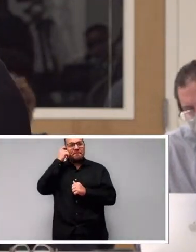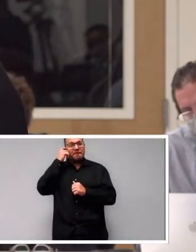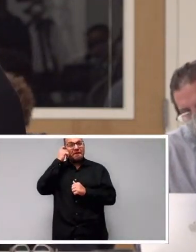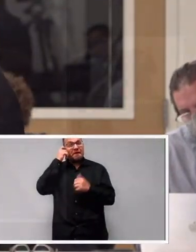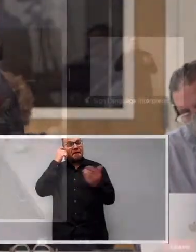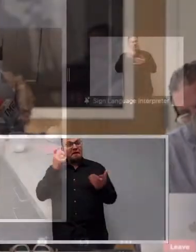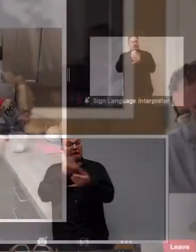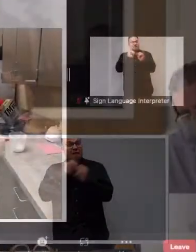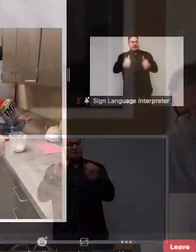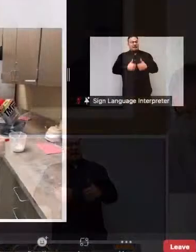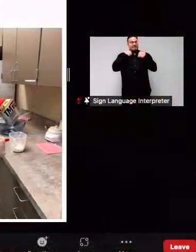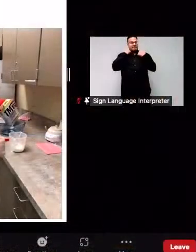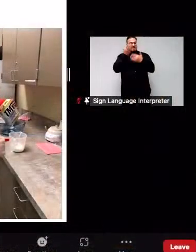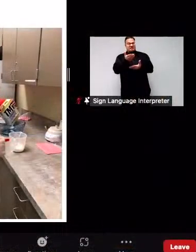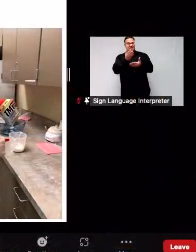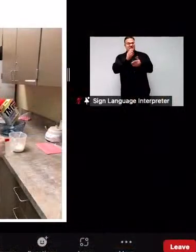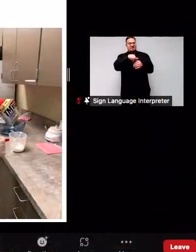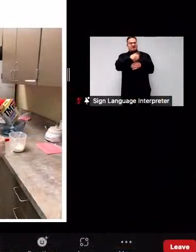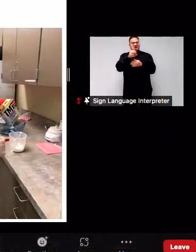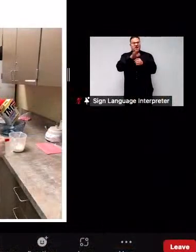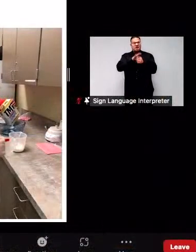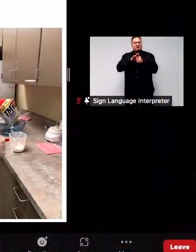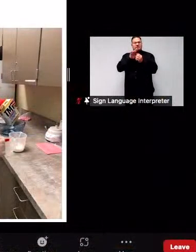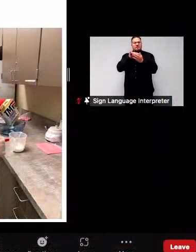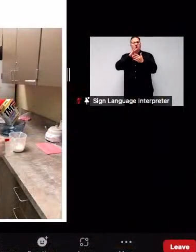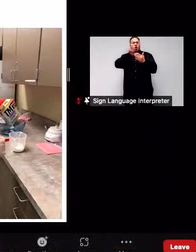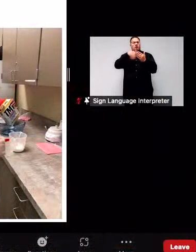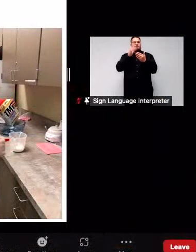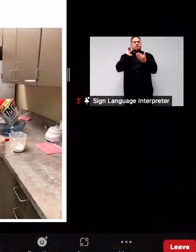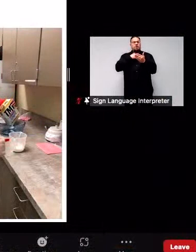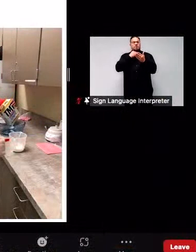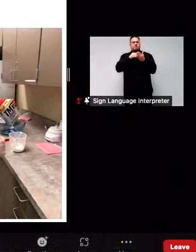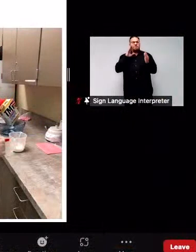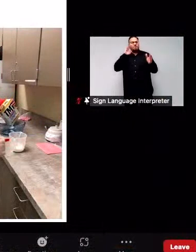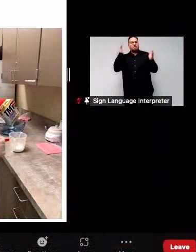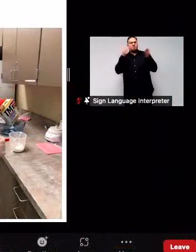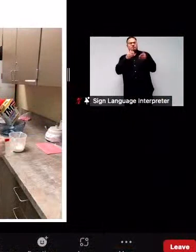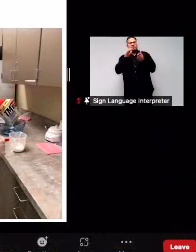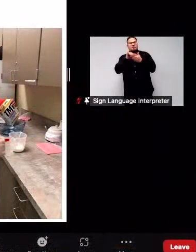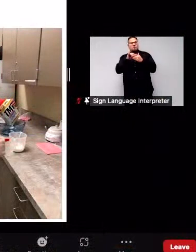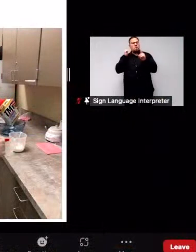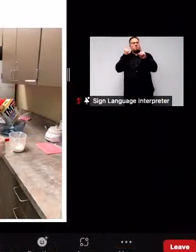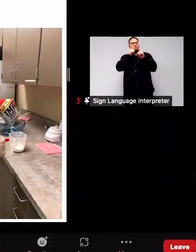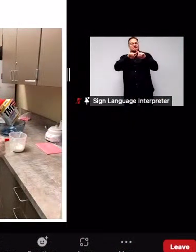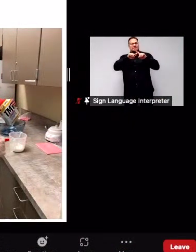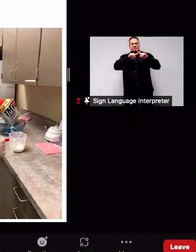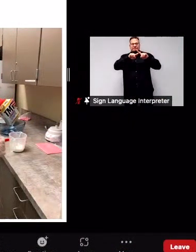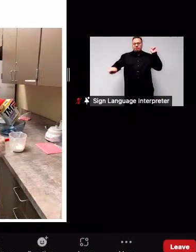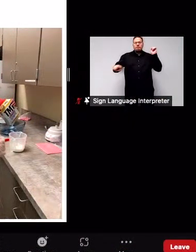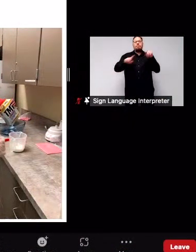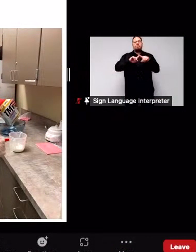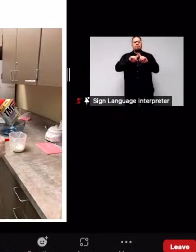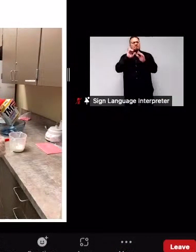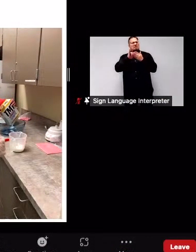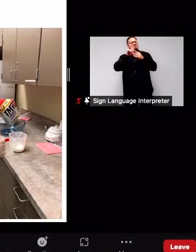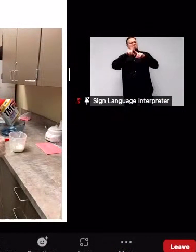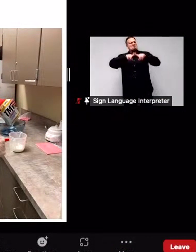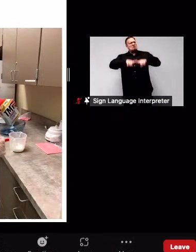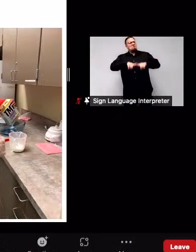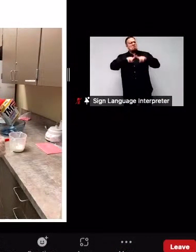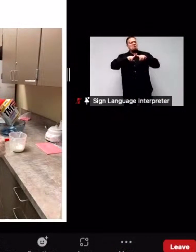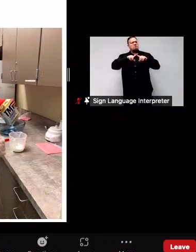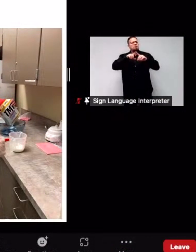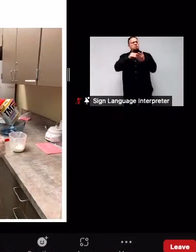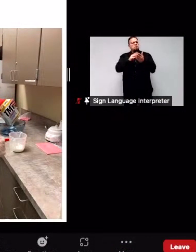Independent living is another area that all of our students focus on, and their goals are all a little different, but it depends on the student, so they spend a lot of